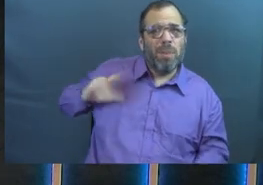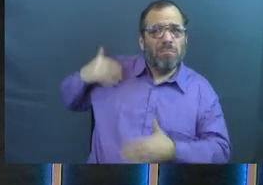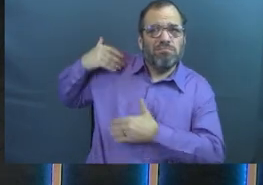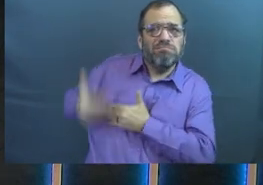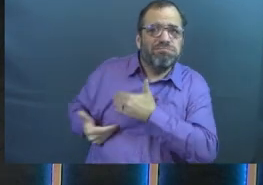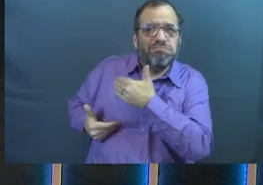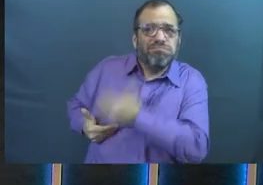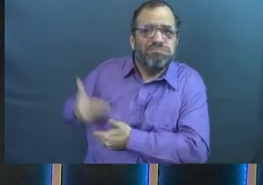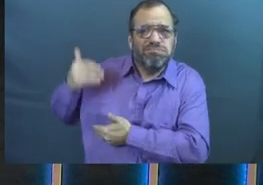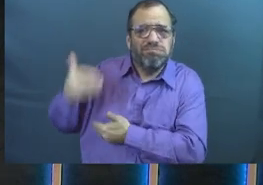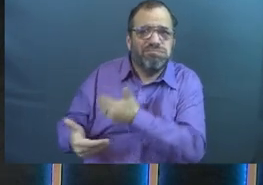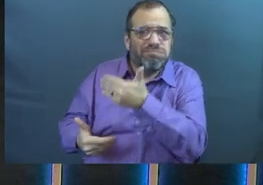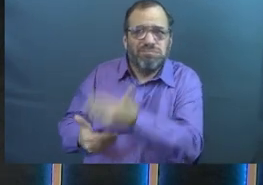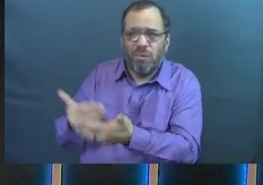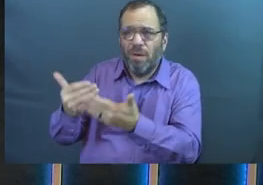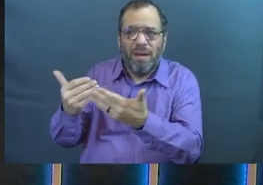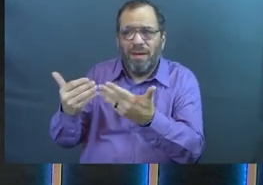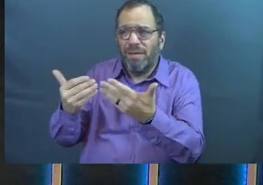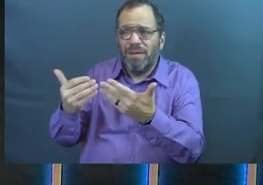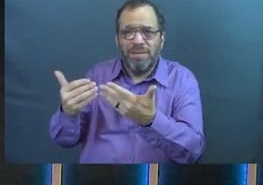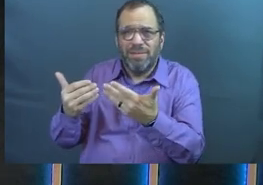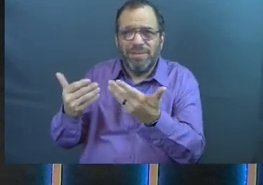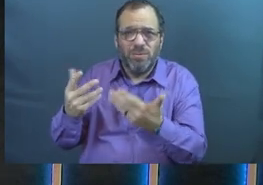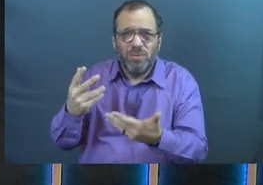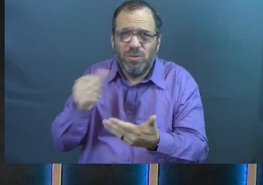through the generations magically and invisibly.